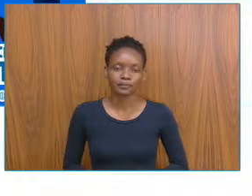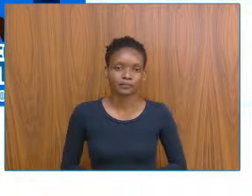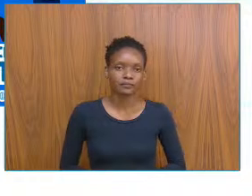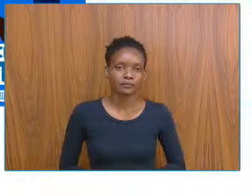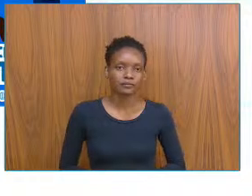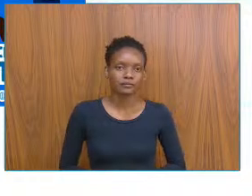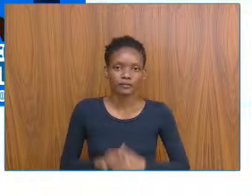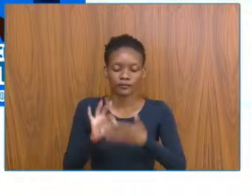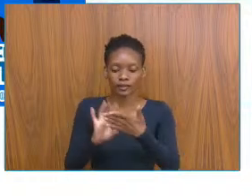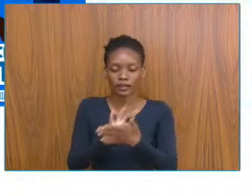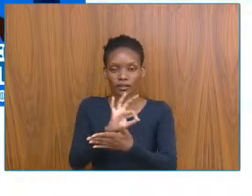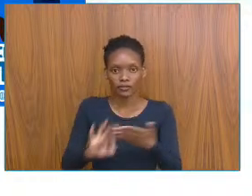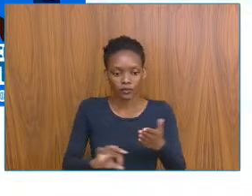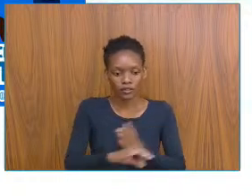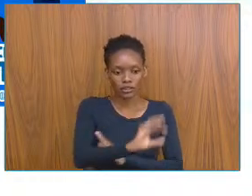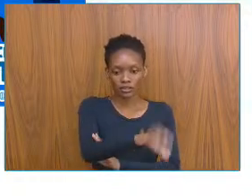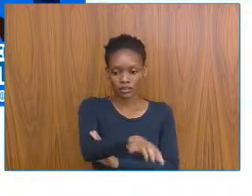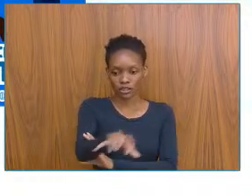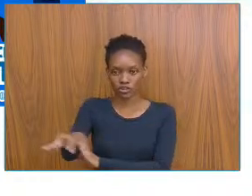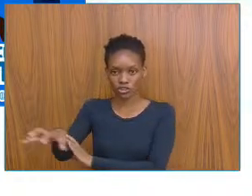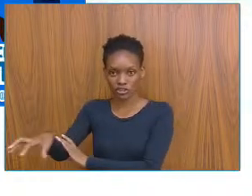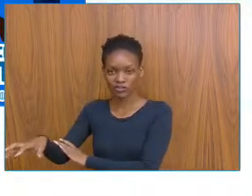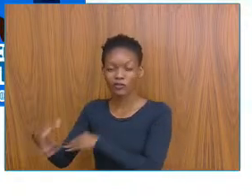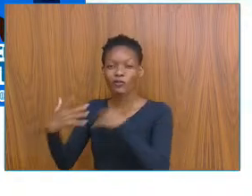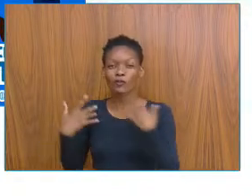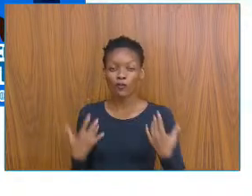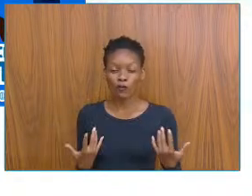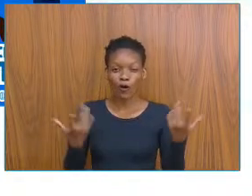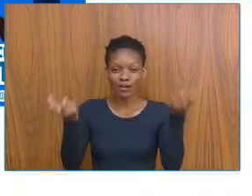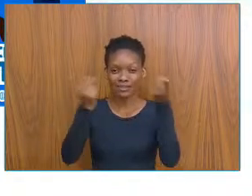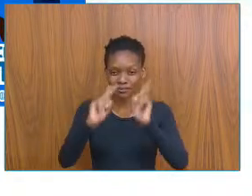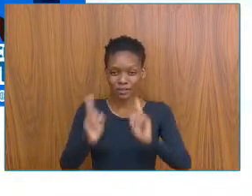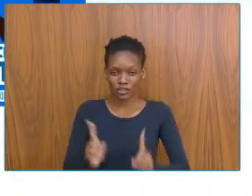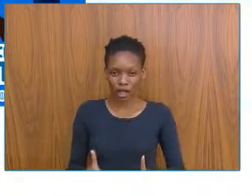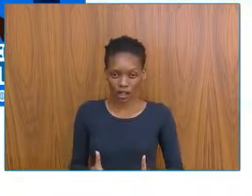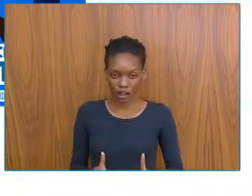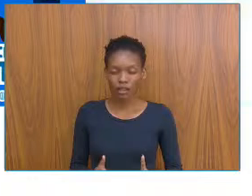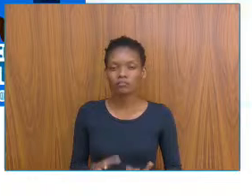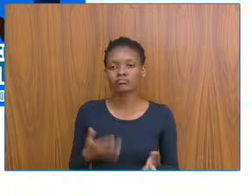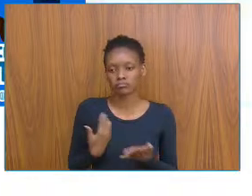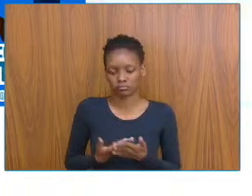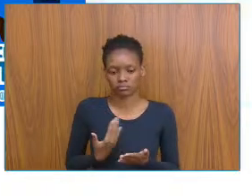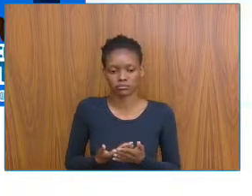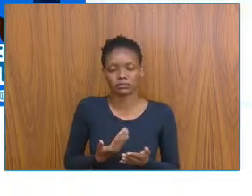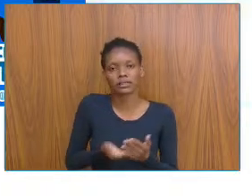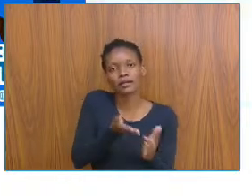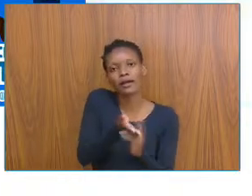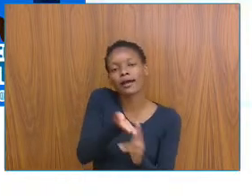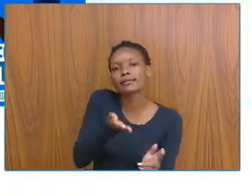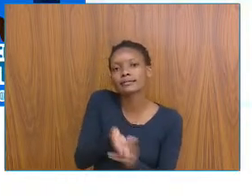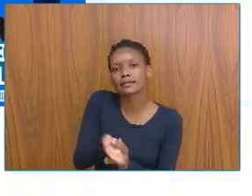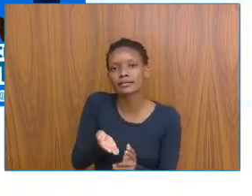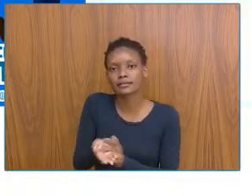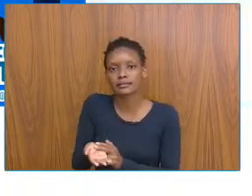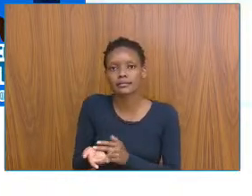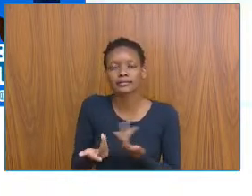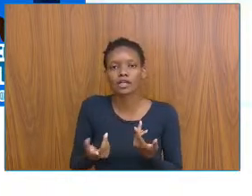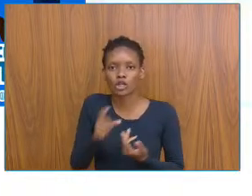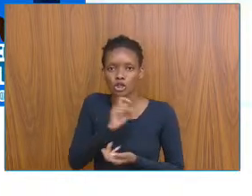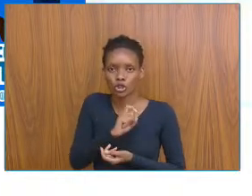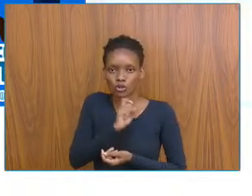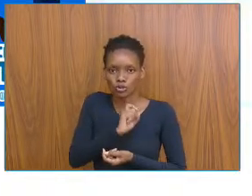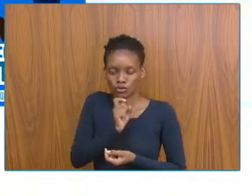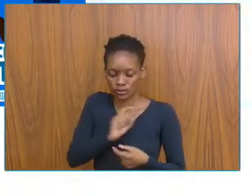Voting station-based special votes applications may be accessed using one of the following